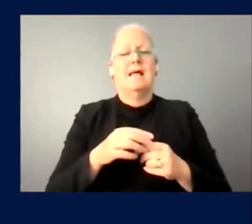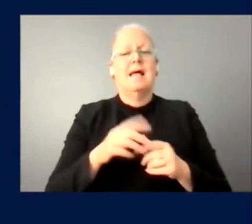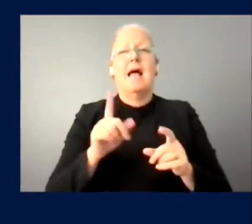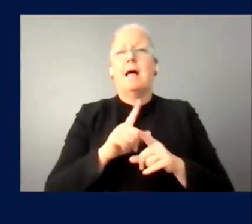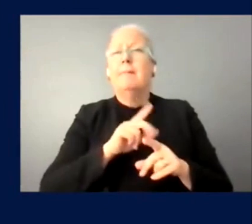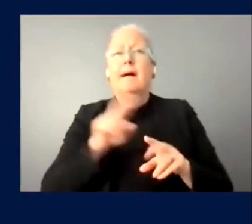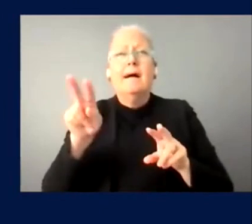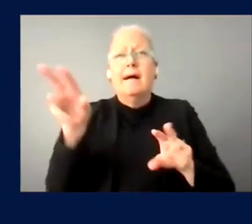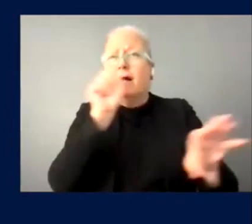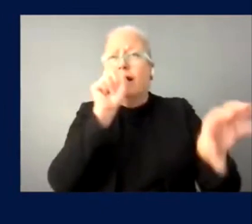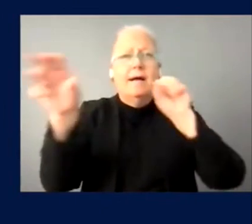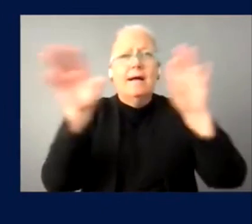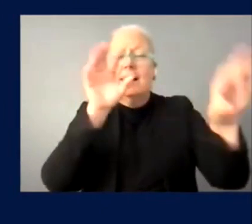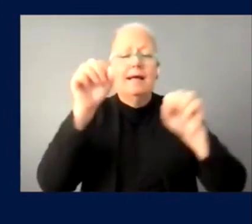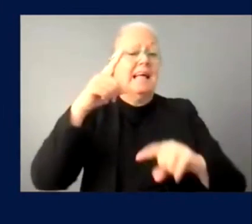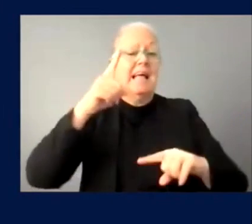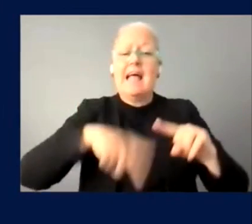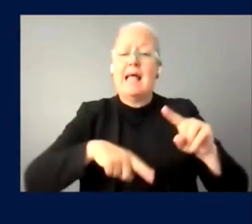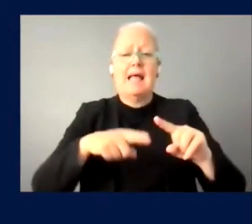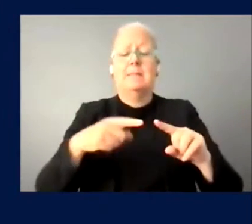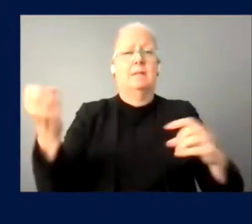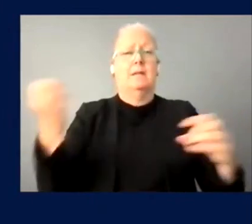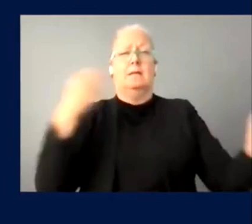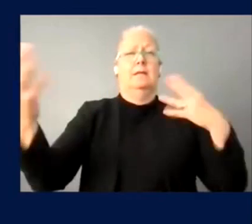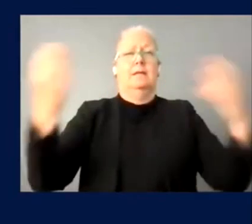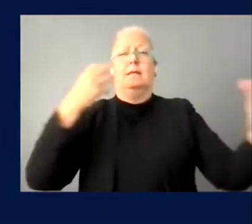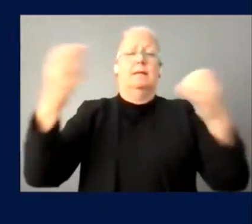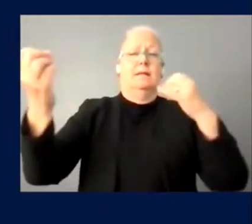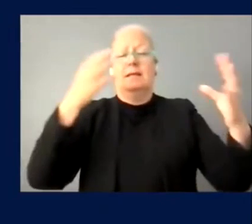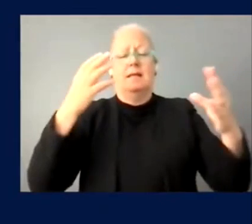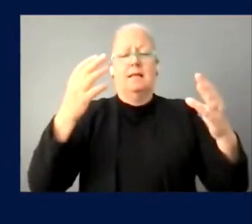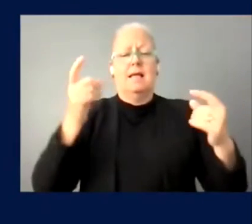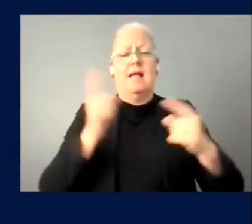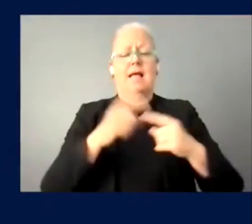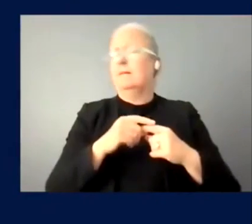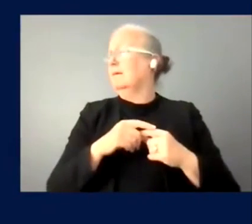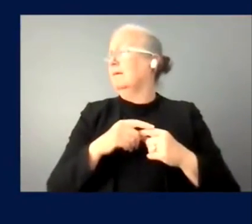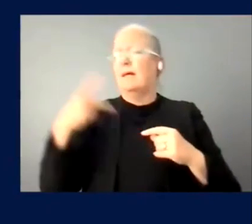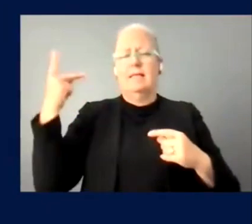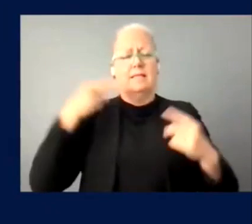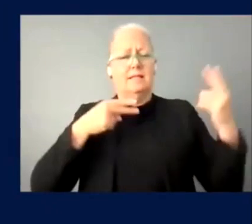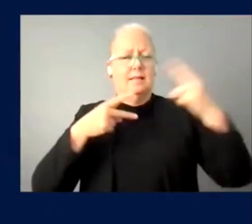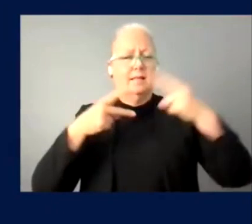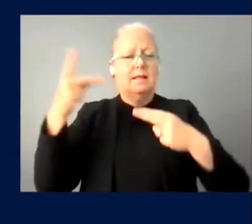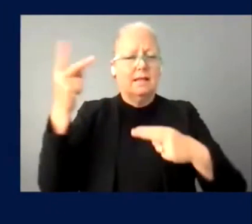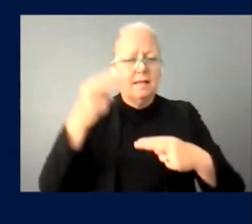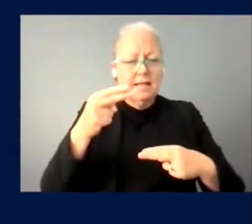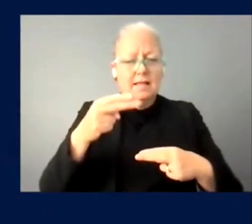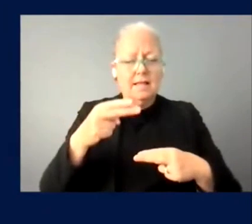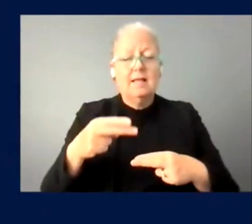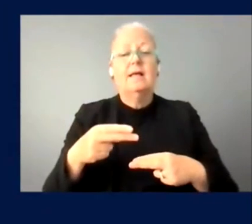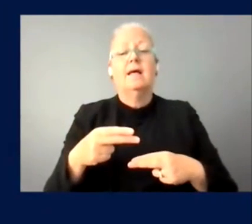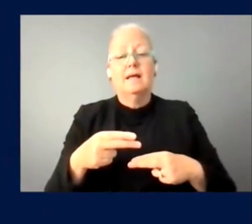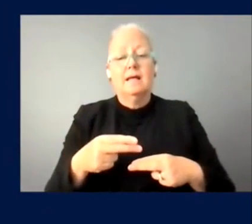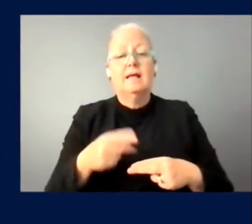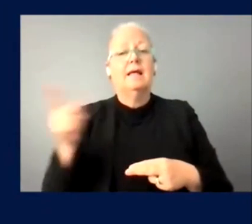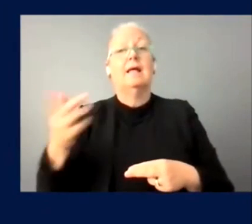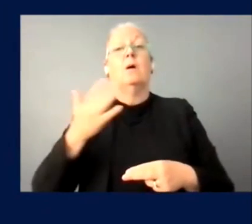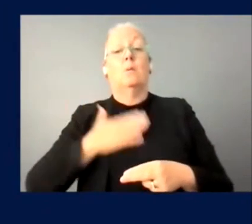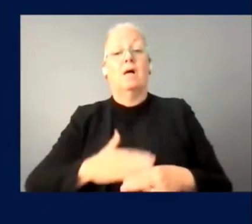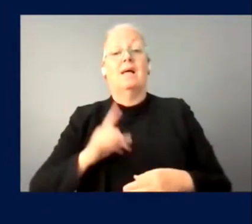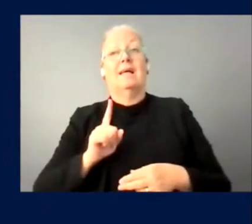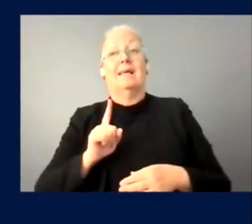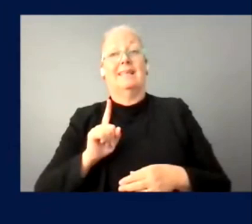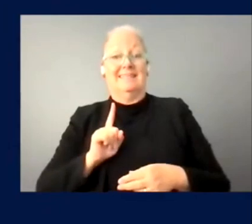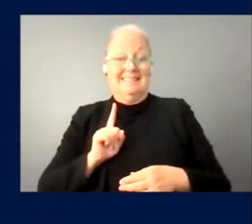game. And because of that, he has to go to the game very early to avoid all the people, to get his 2 seats very early. We're using